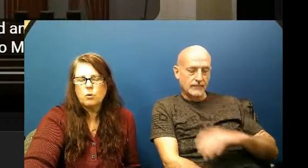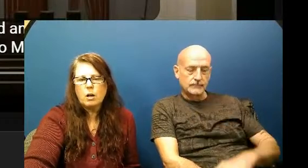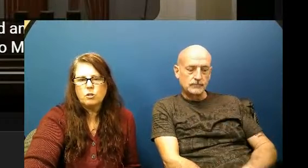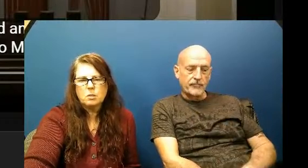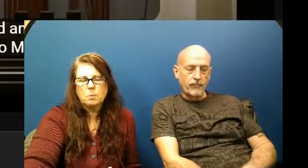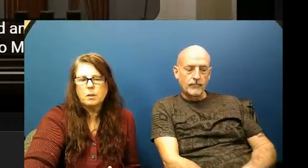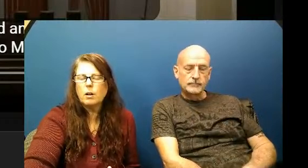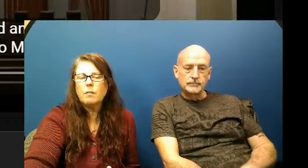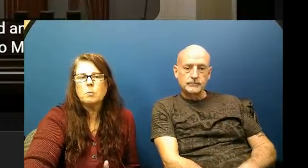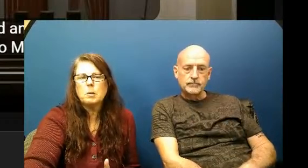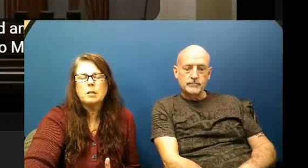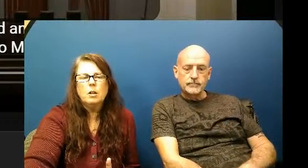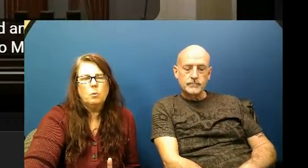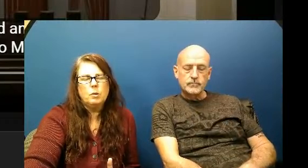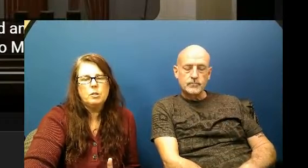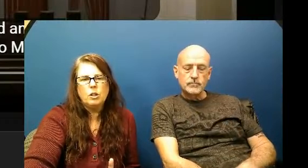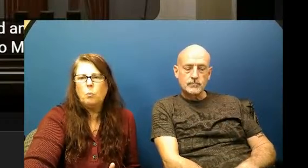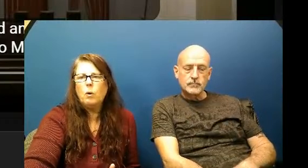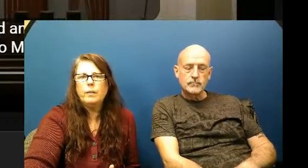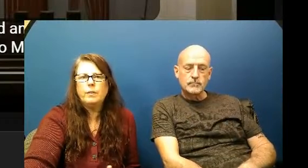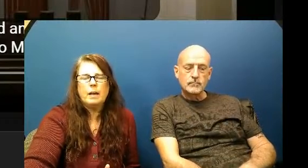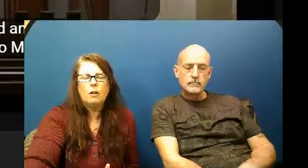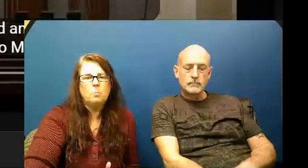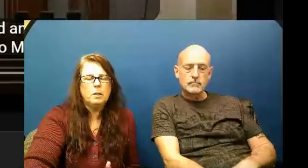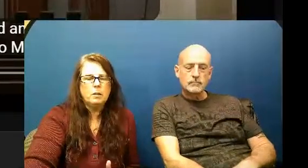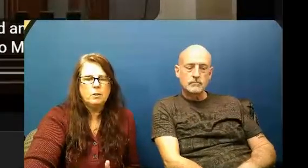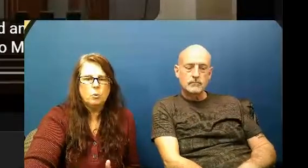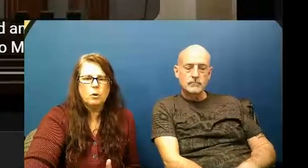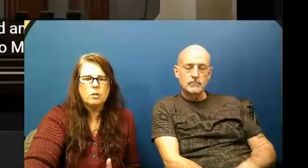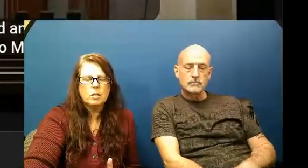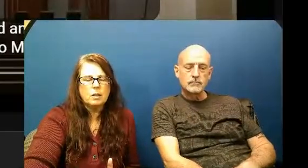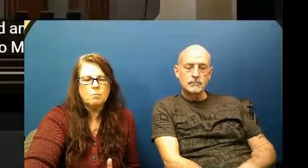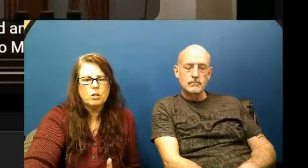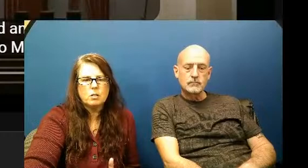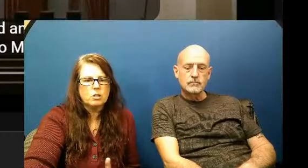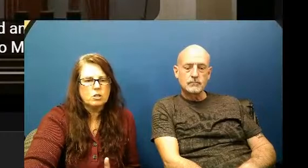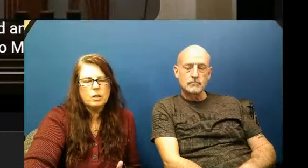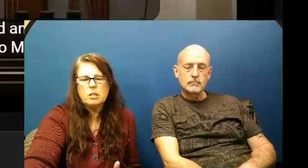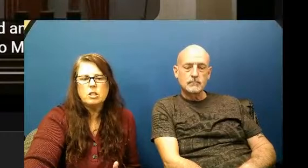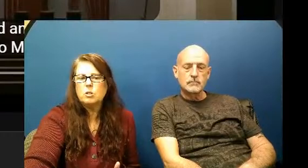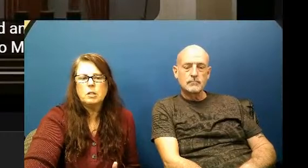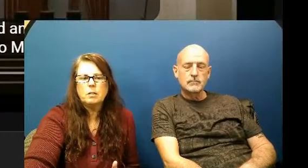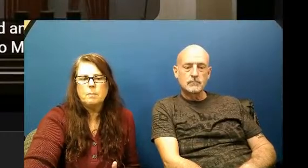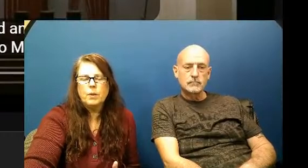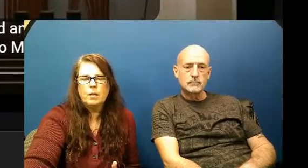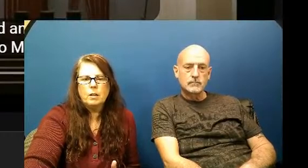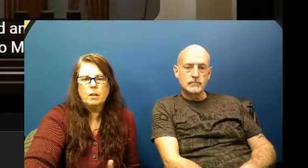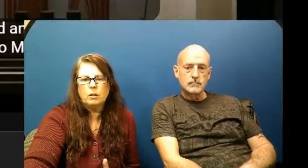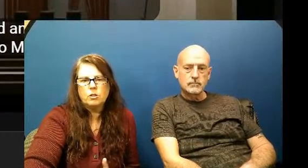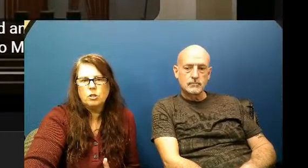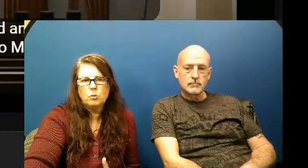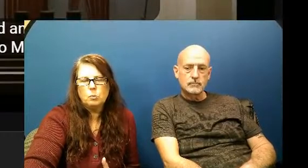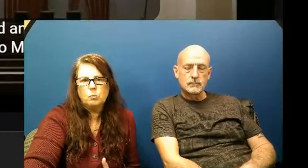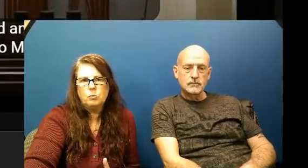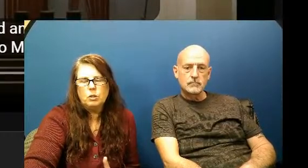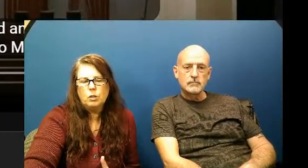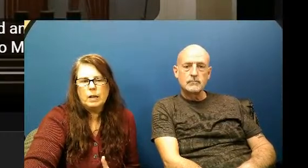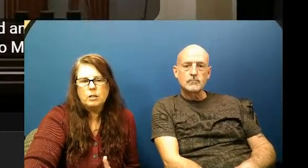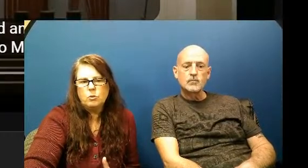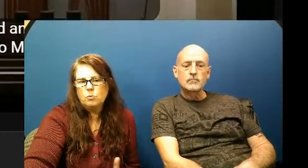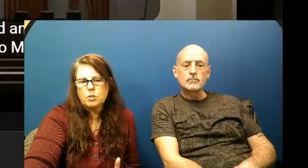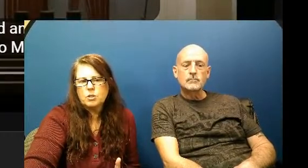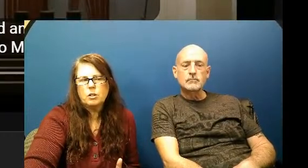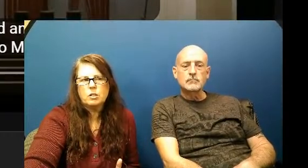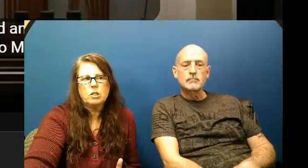are so cautious with our government. We don't want that opening the door to them just starting to do it, to,